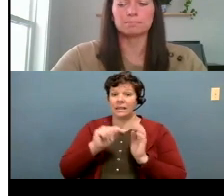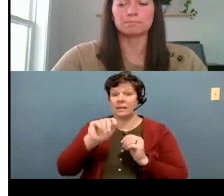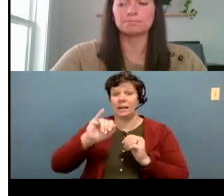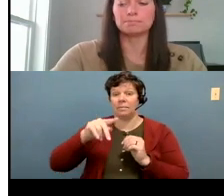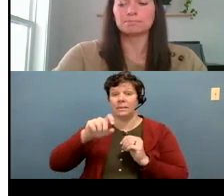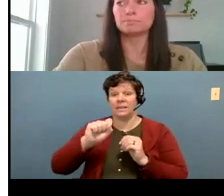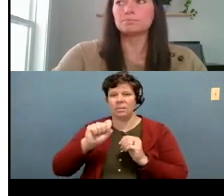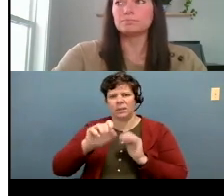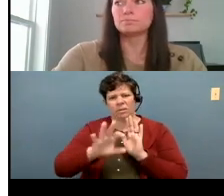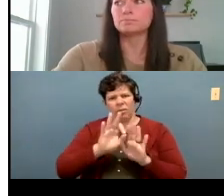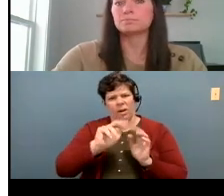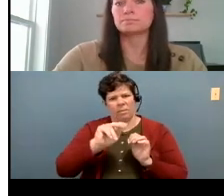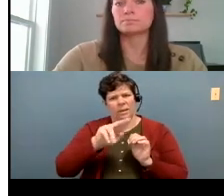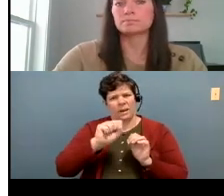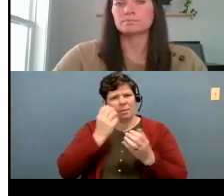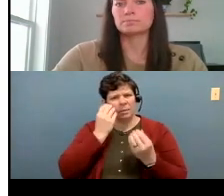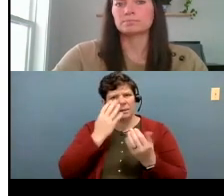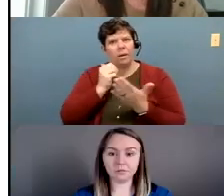cases.